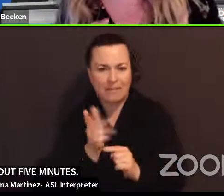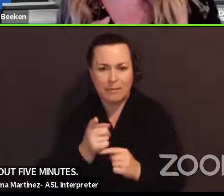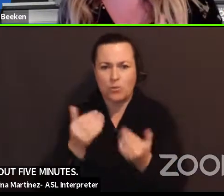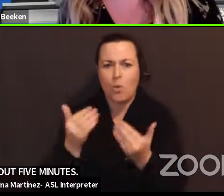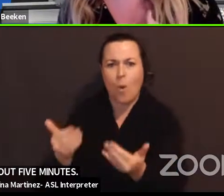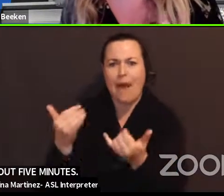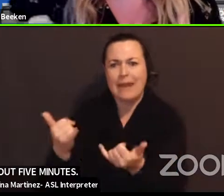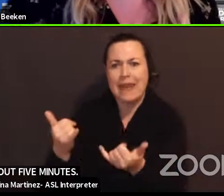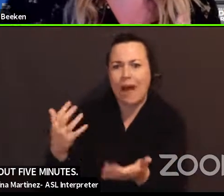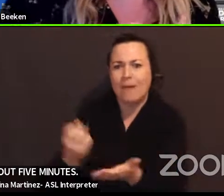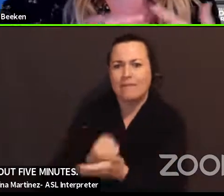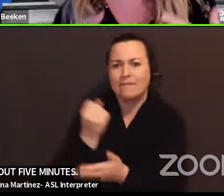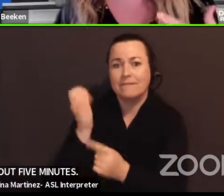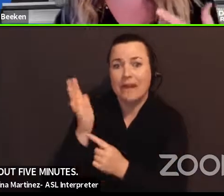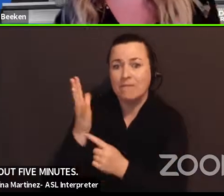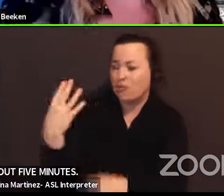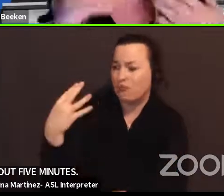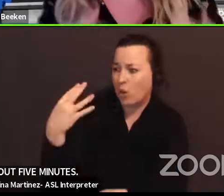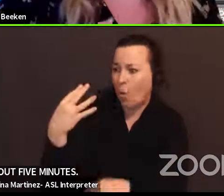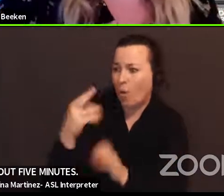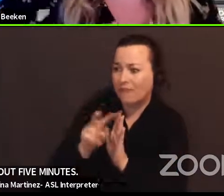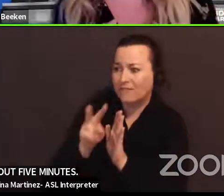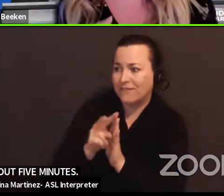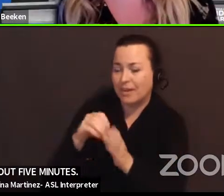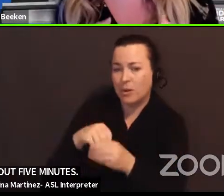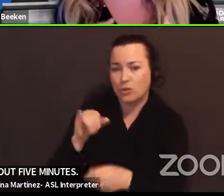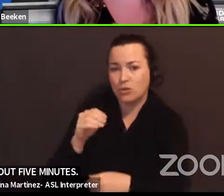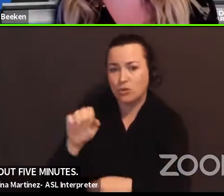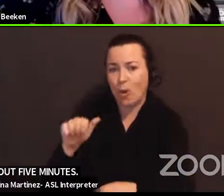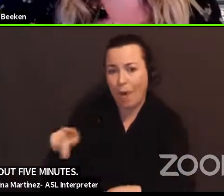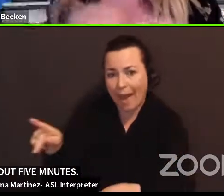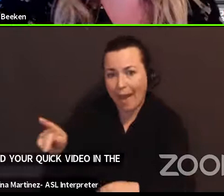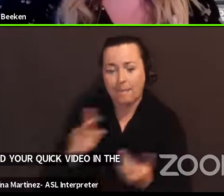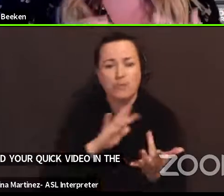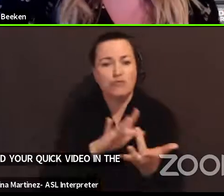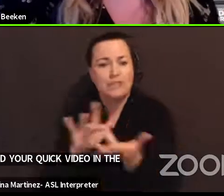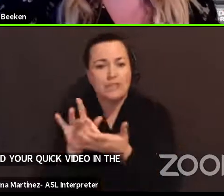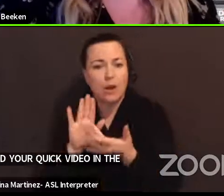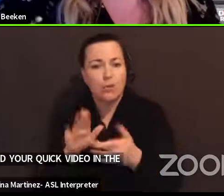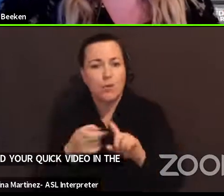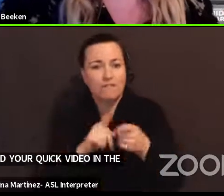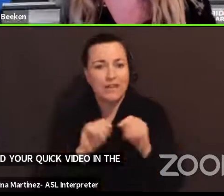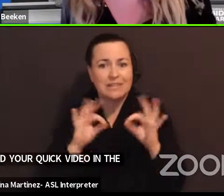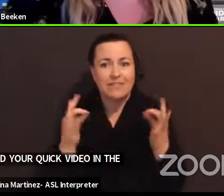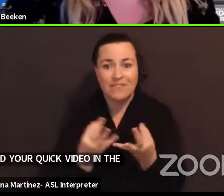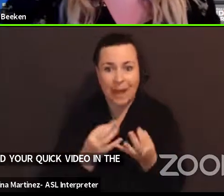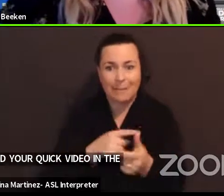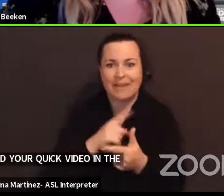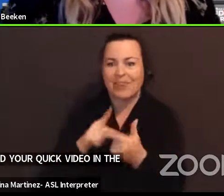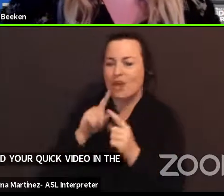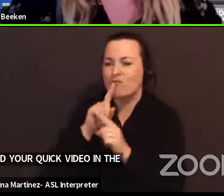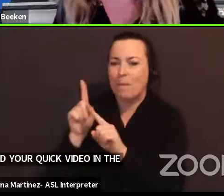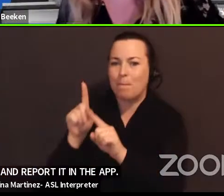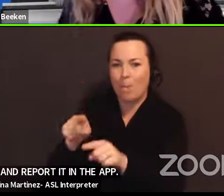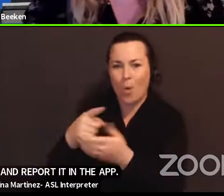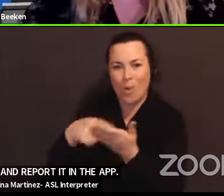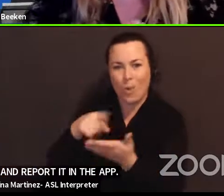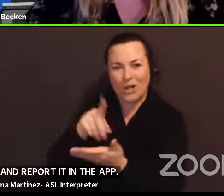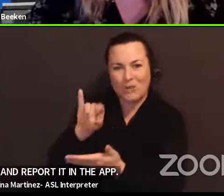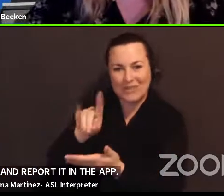record your quick video in the Vote Joe app for Joe, reach out to your friends and family, and report it in the app. Thank you.